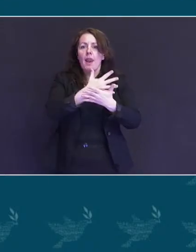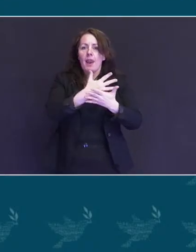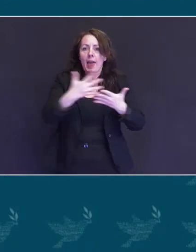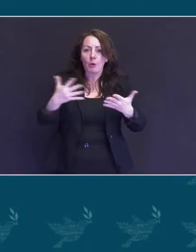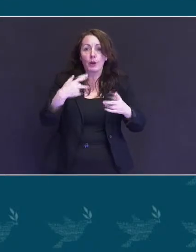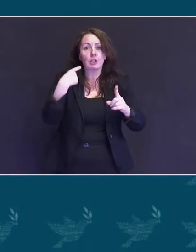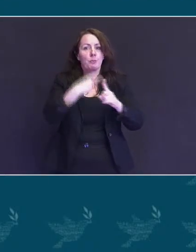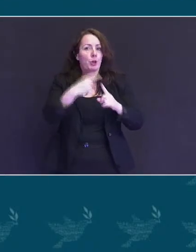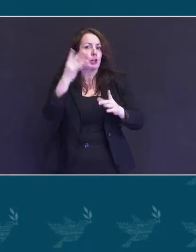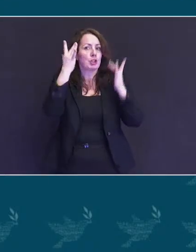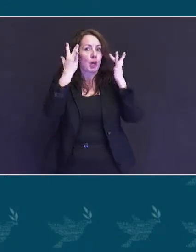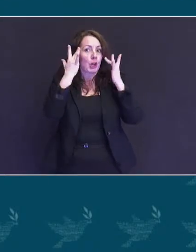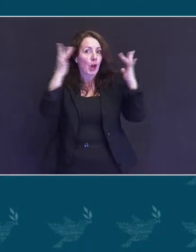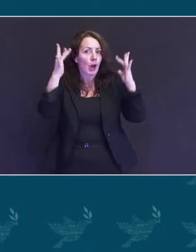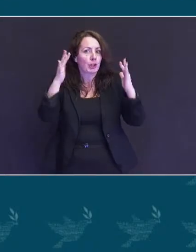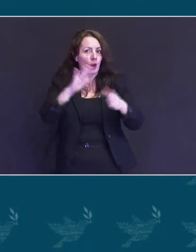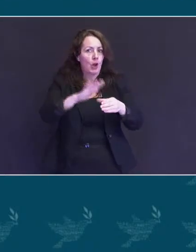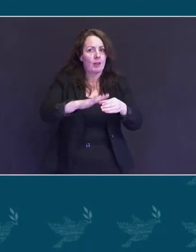the